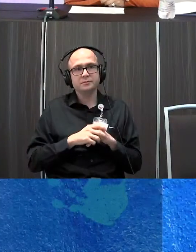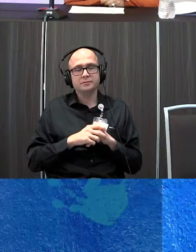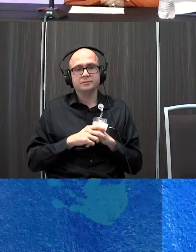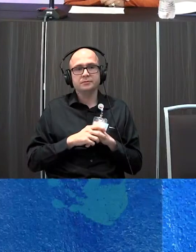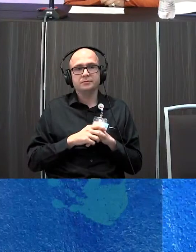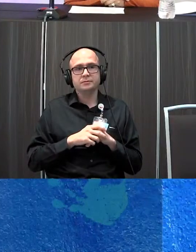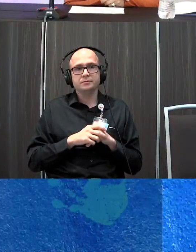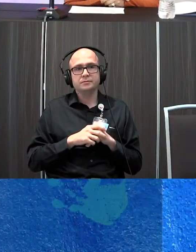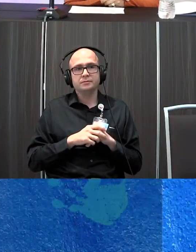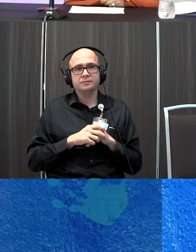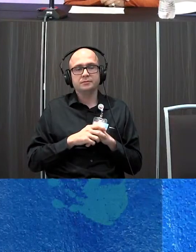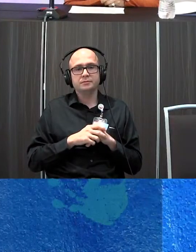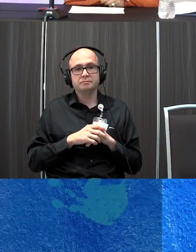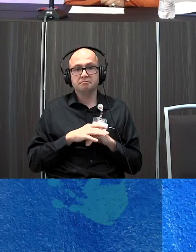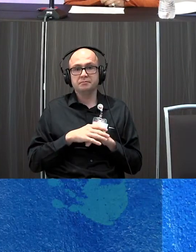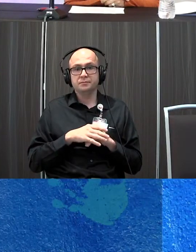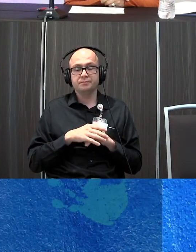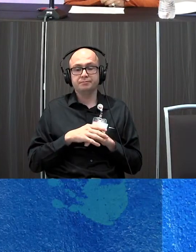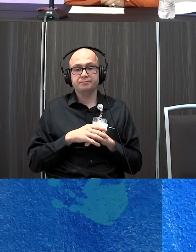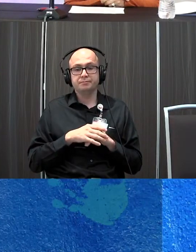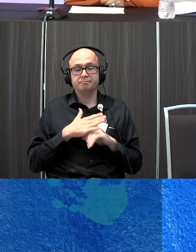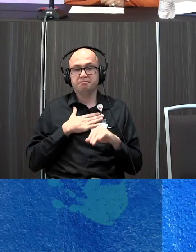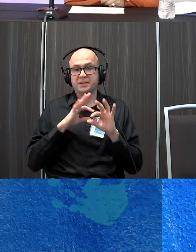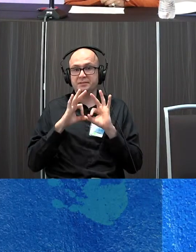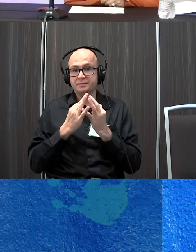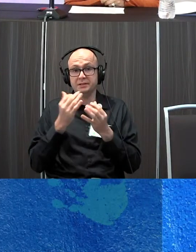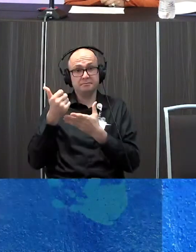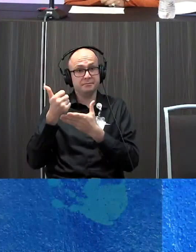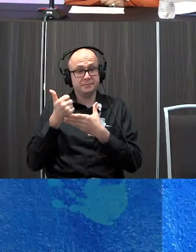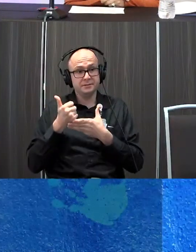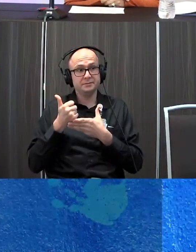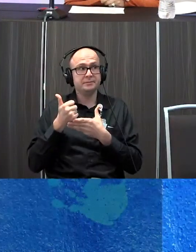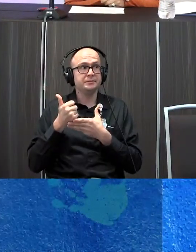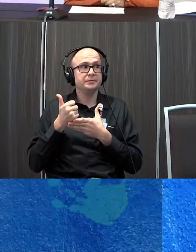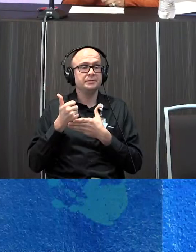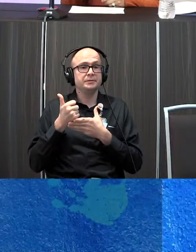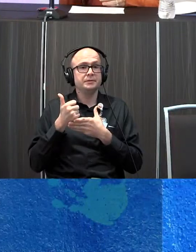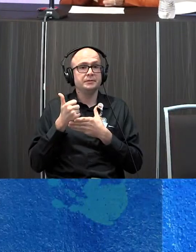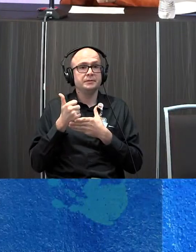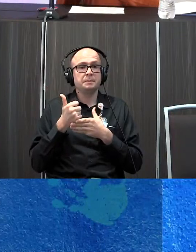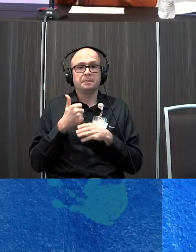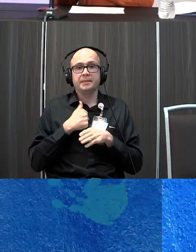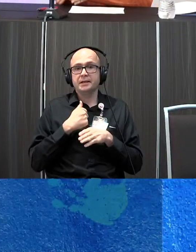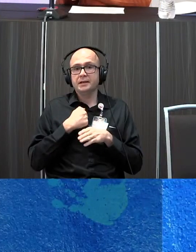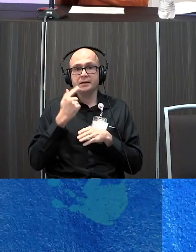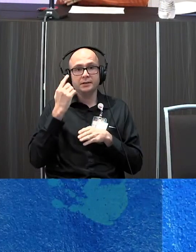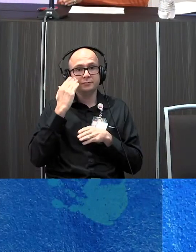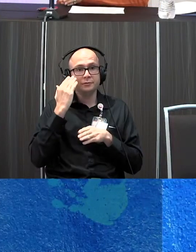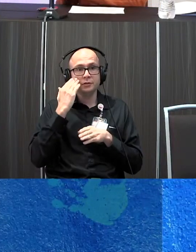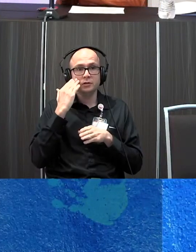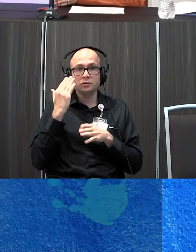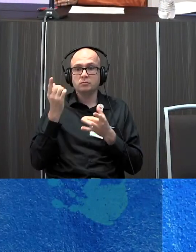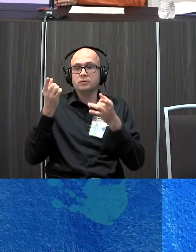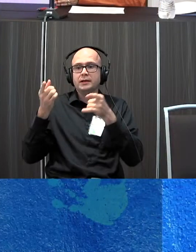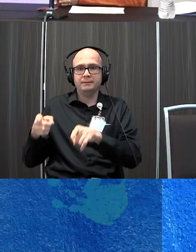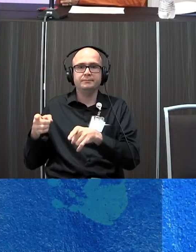Because what it does for us is it helps me so that I know what to do at that